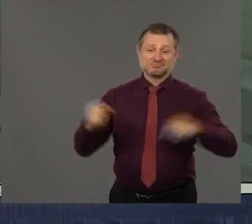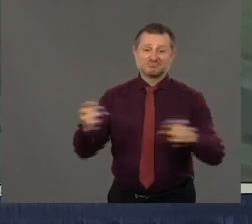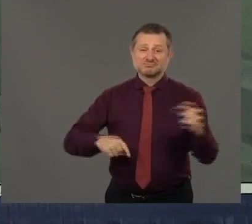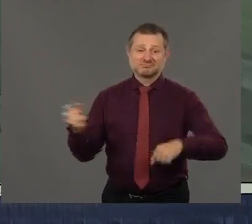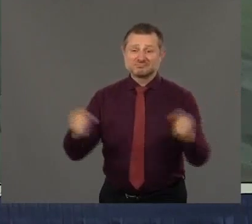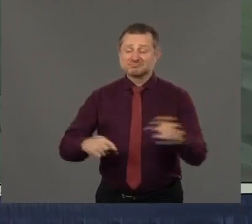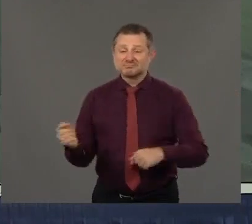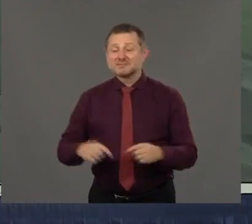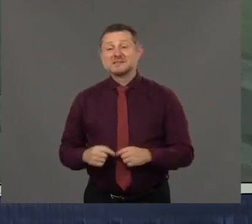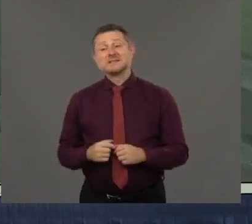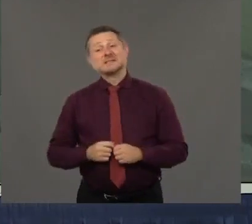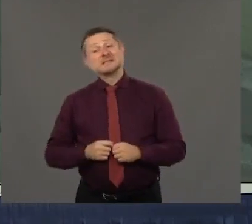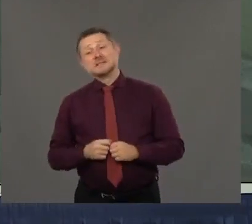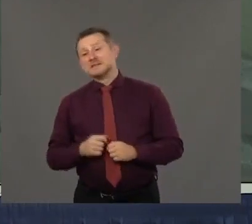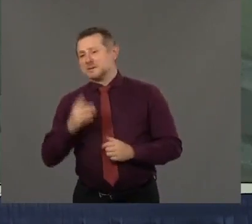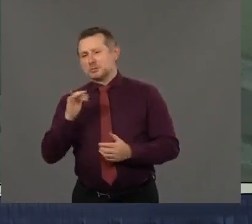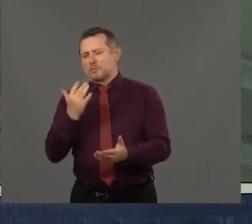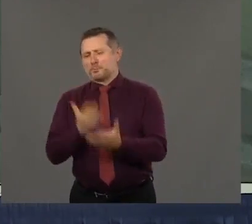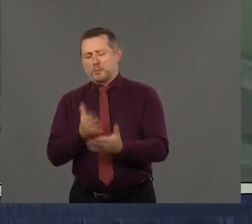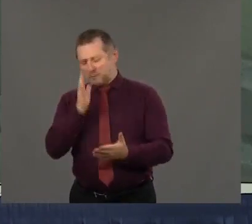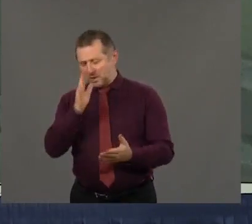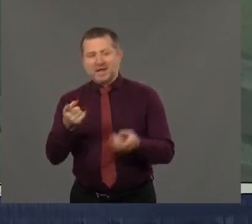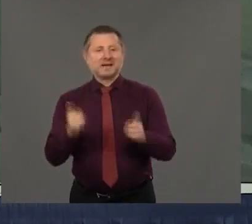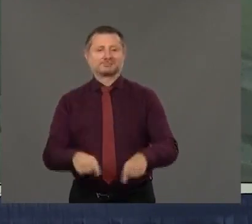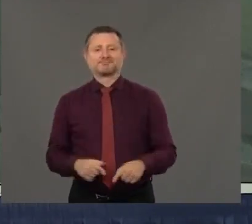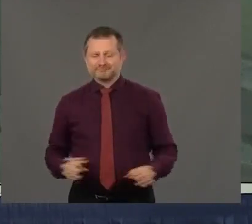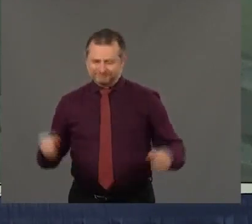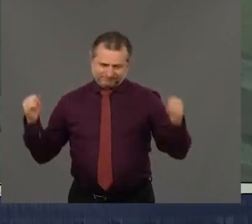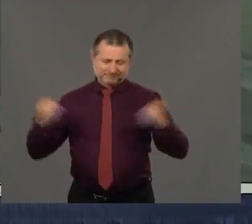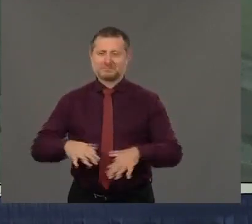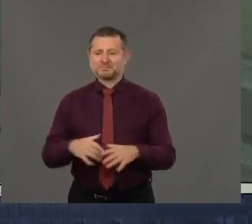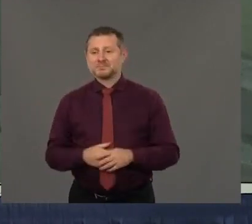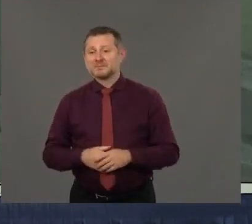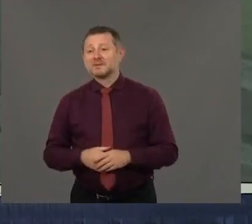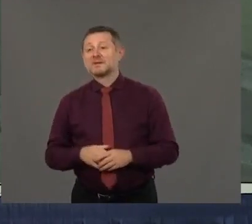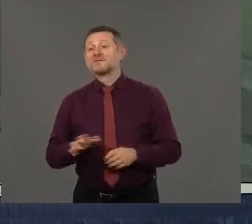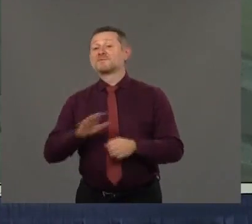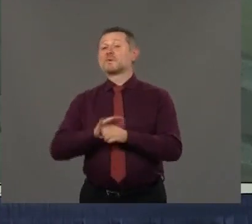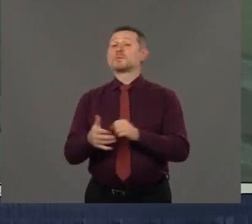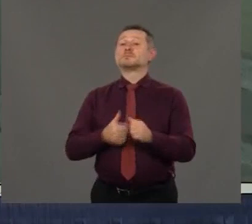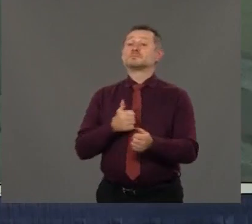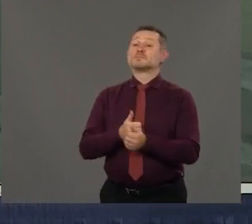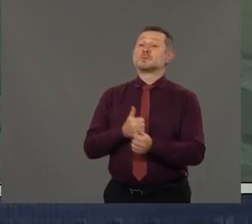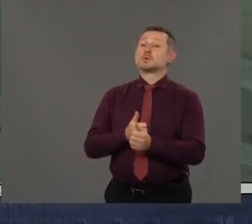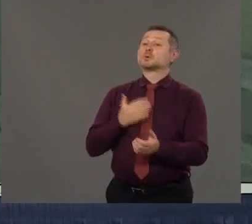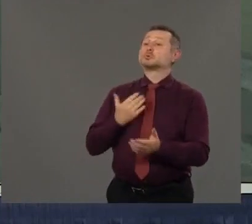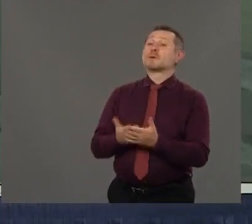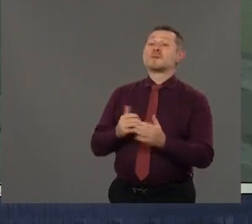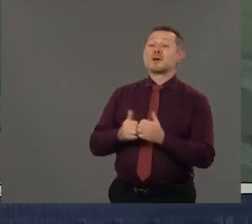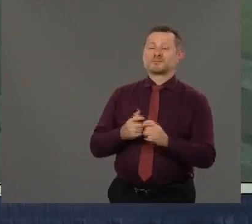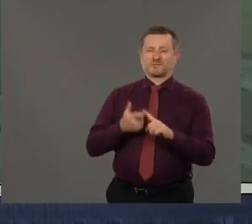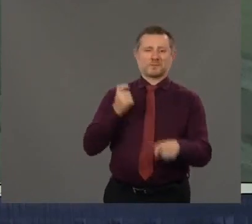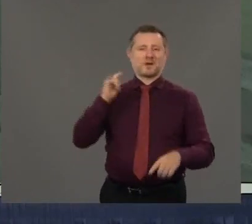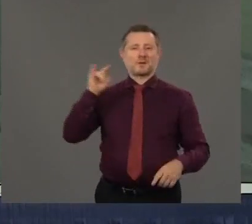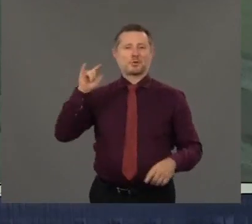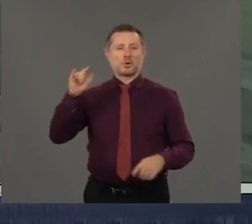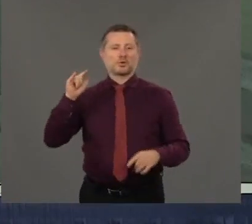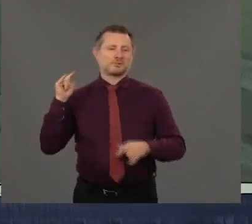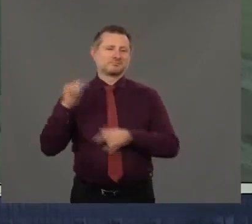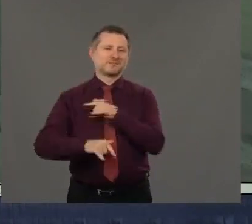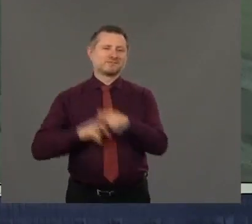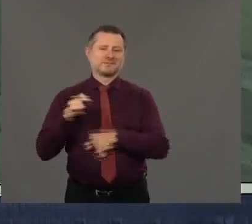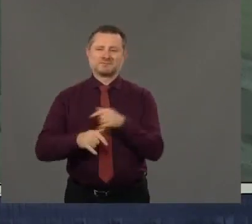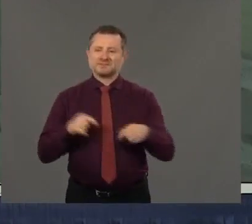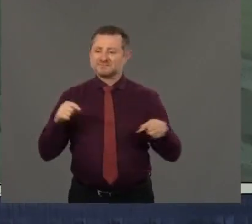they will come here. And the virus came in through our airports once before. It will